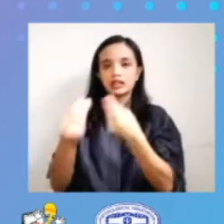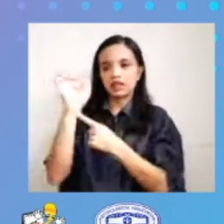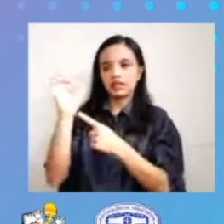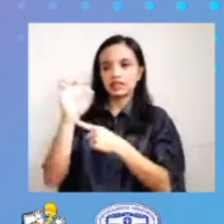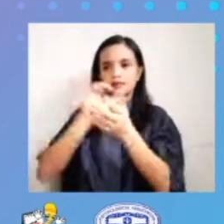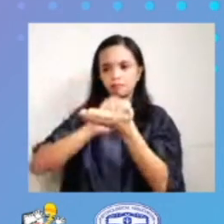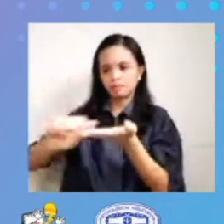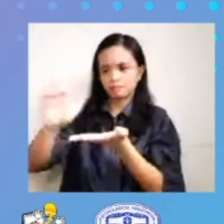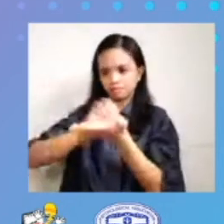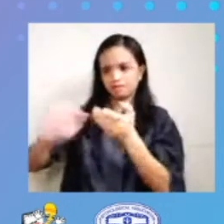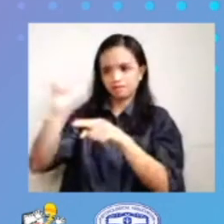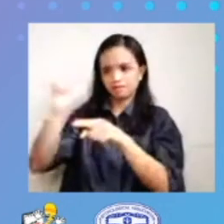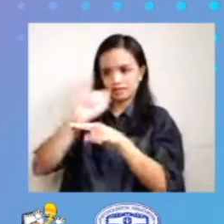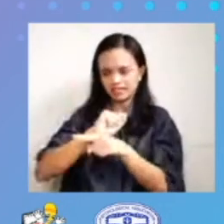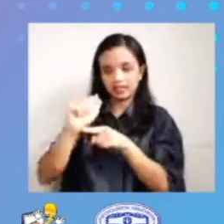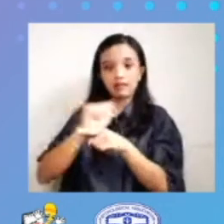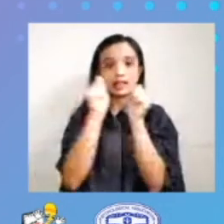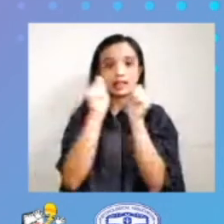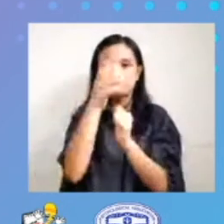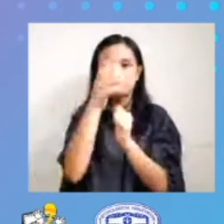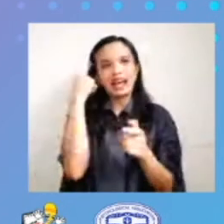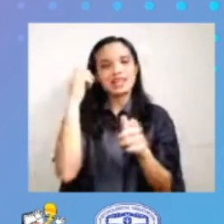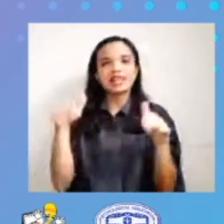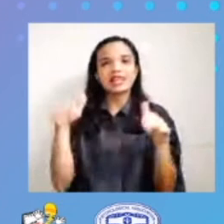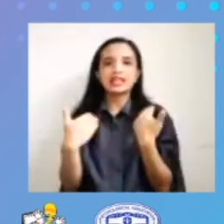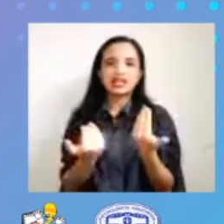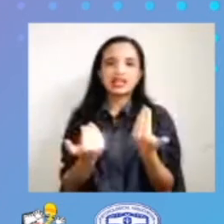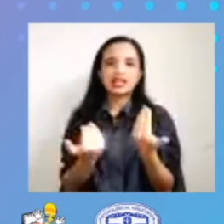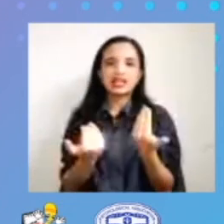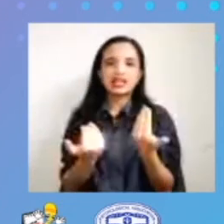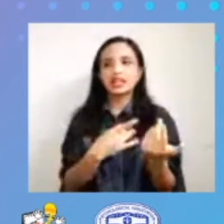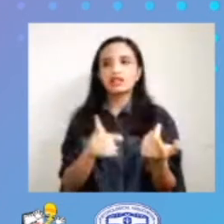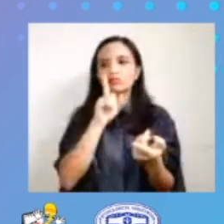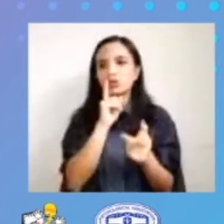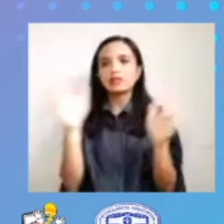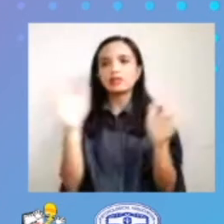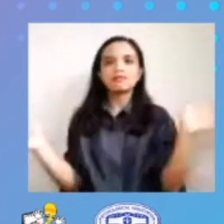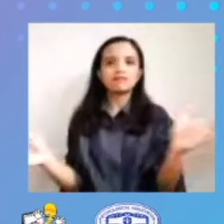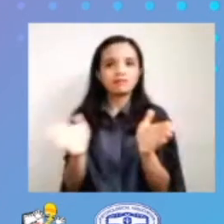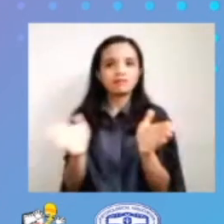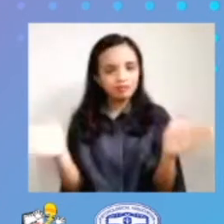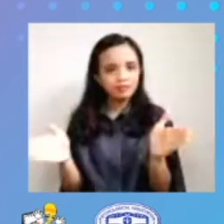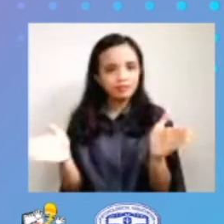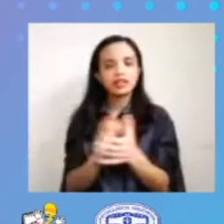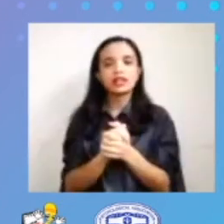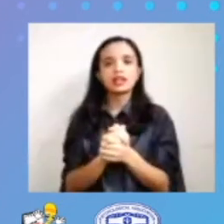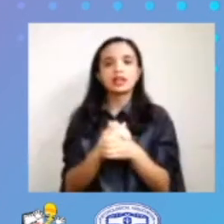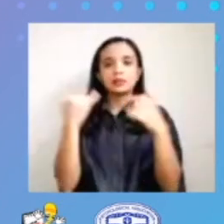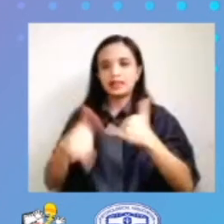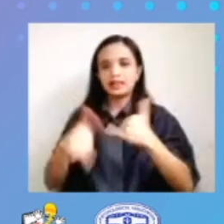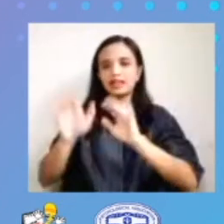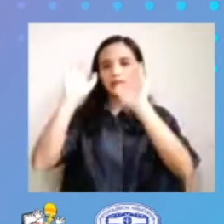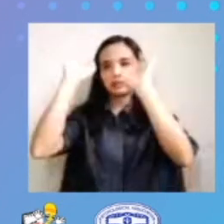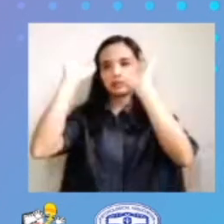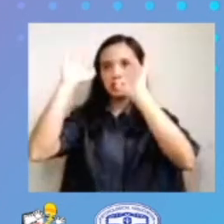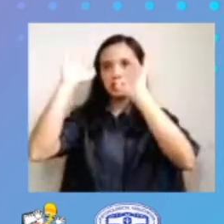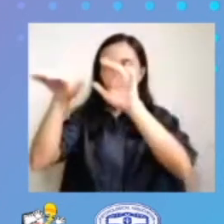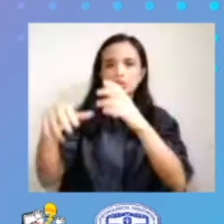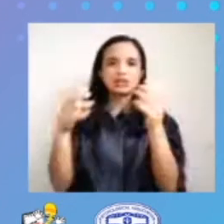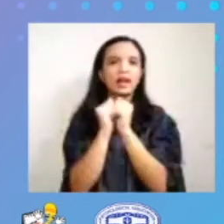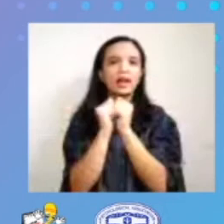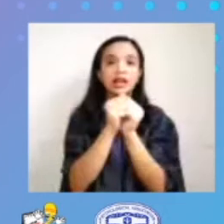siya. Yeah, it's more of like a game. I like playing with, kasi I play football, so I like playing, kicking the ball,